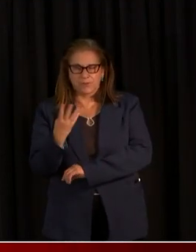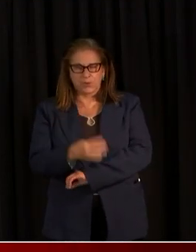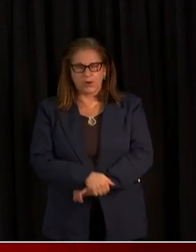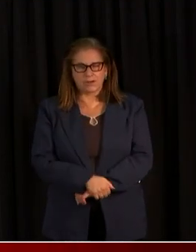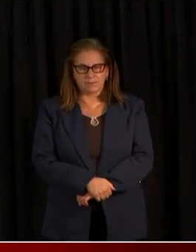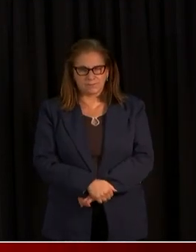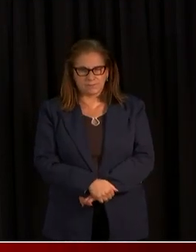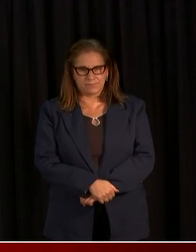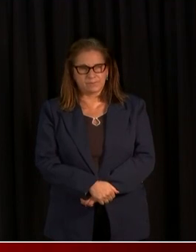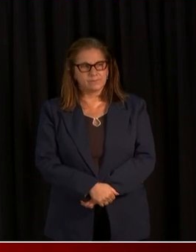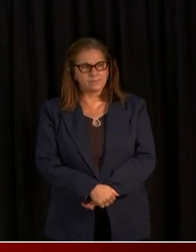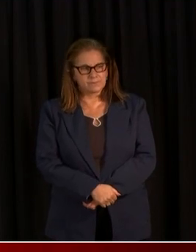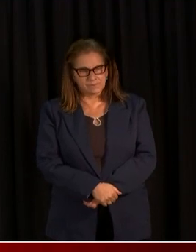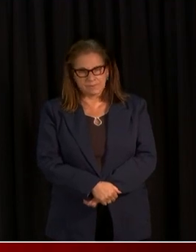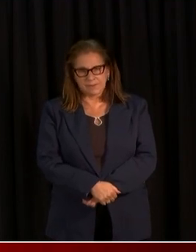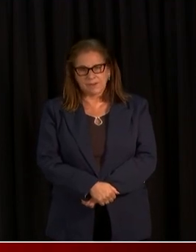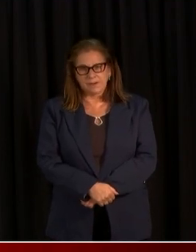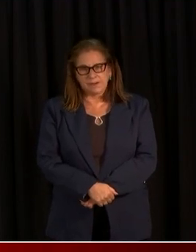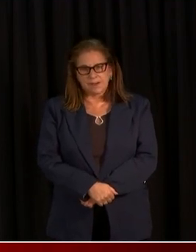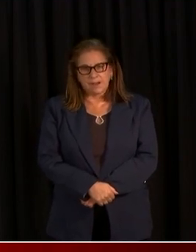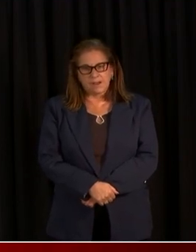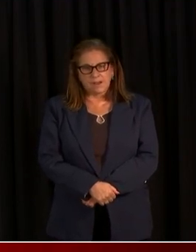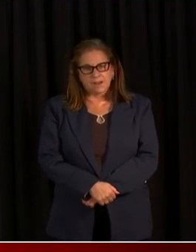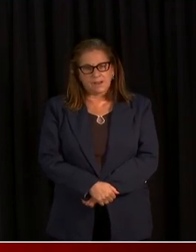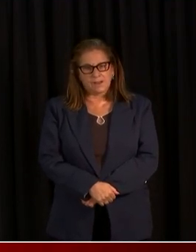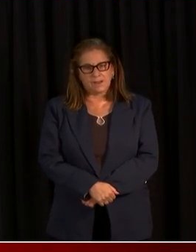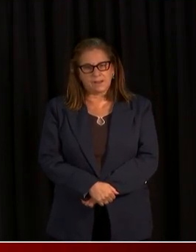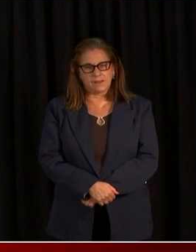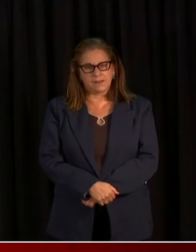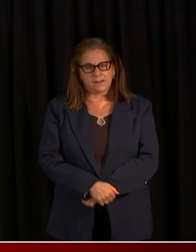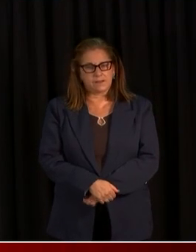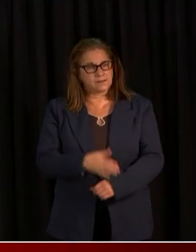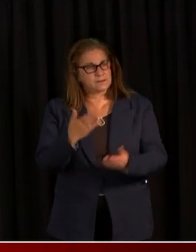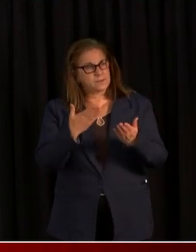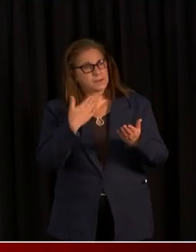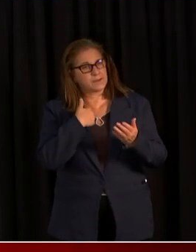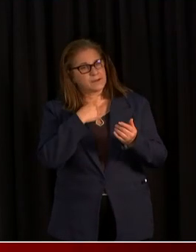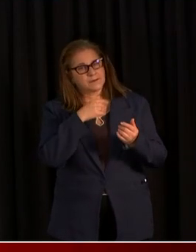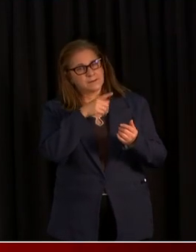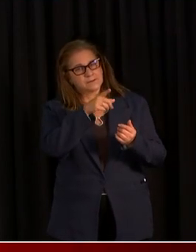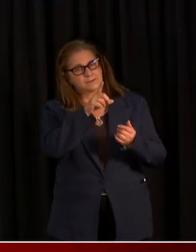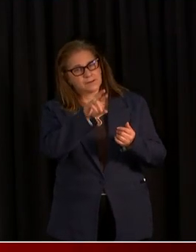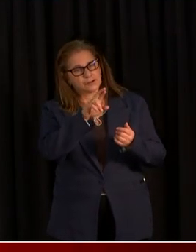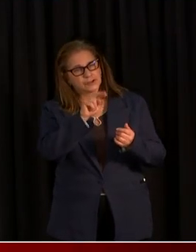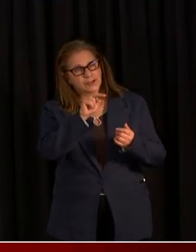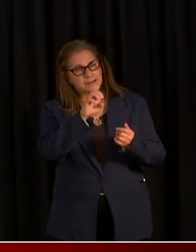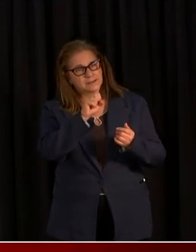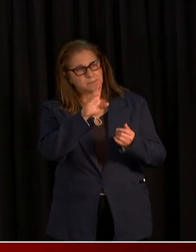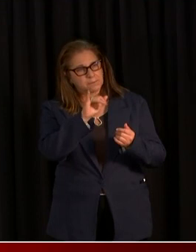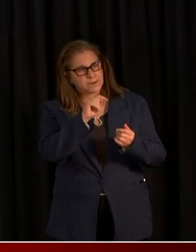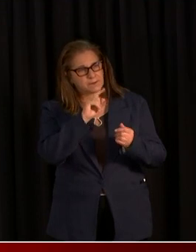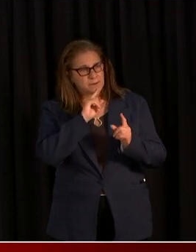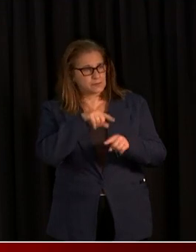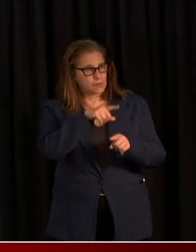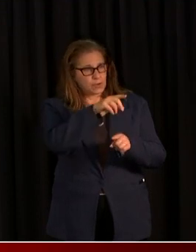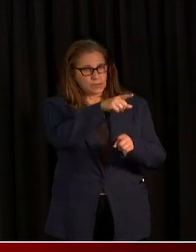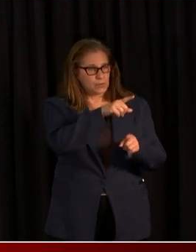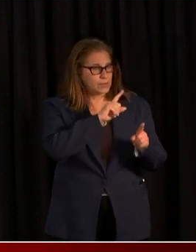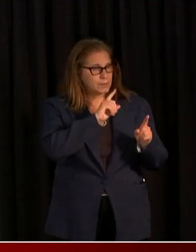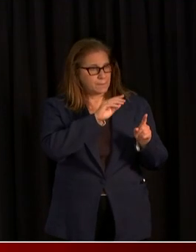can you, maybe Dr. Nesbitt can answer this, or the mayor can talk to it about, and I appreciate that you went